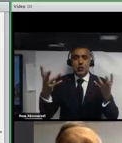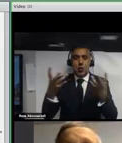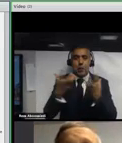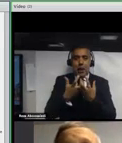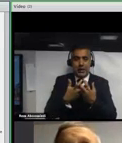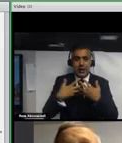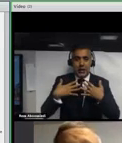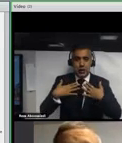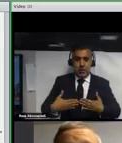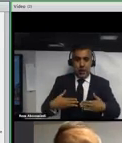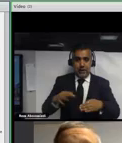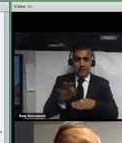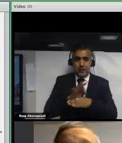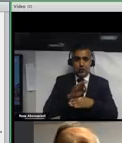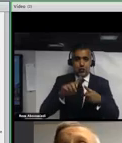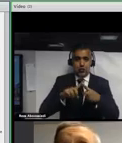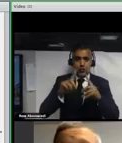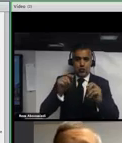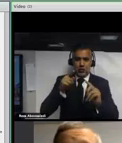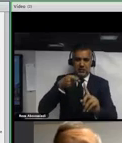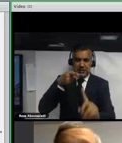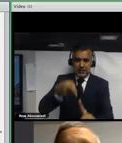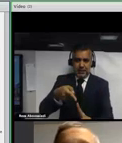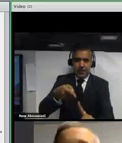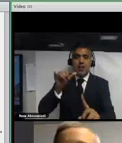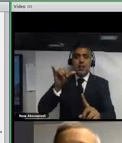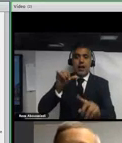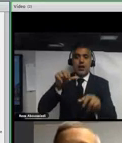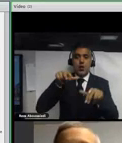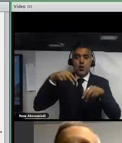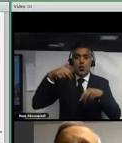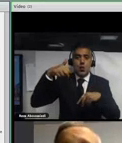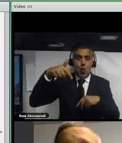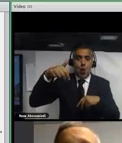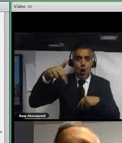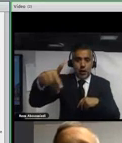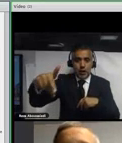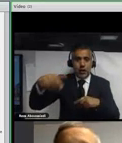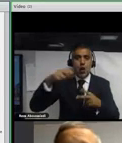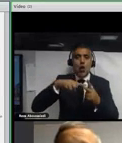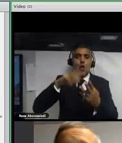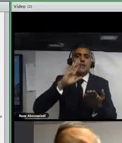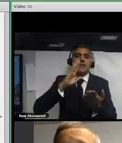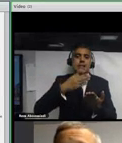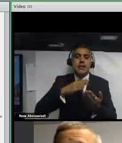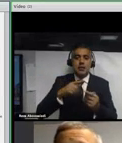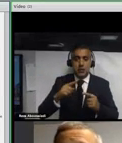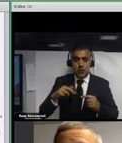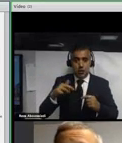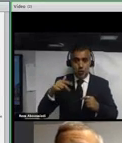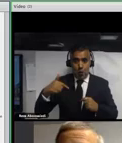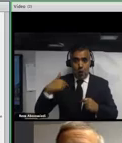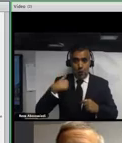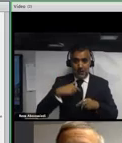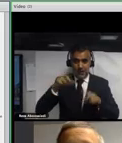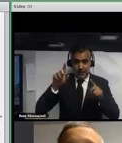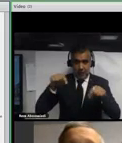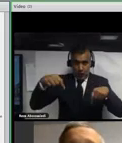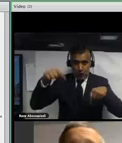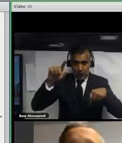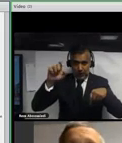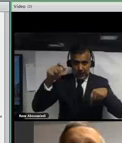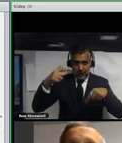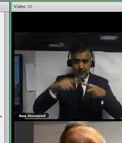to do a particular task, such as walking or seeing. Right? To walk, we need to move our legs. We need balance from our